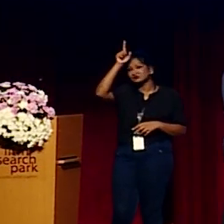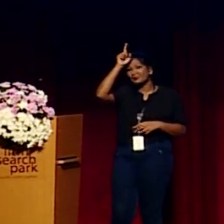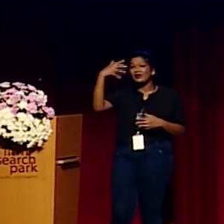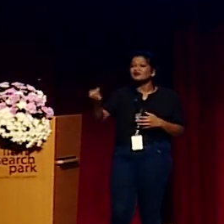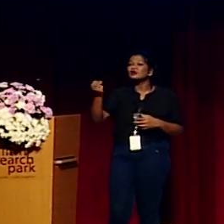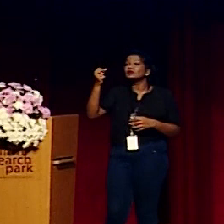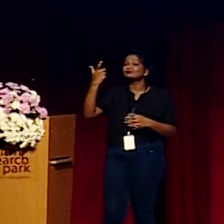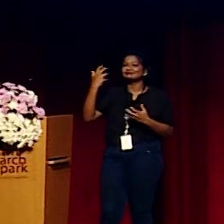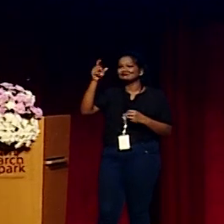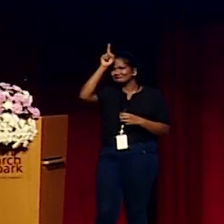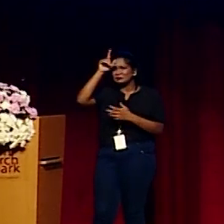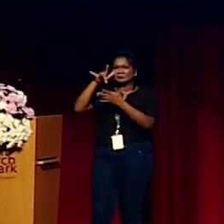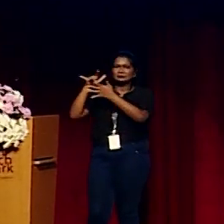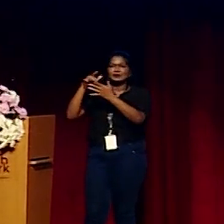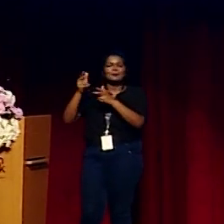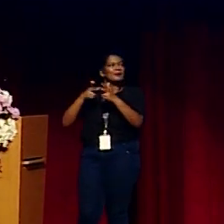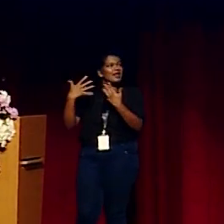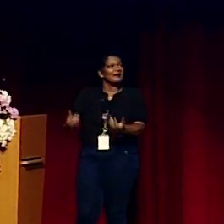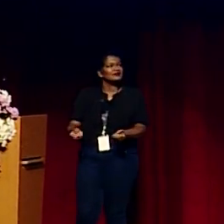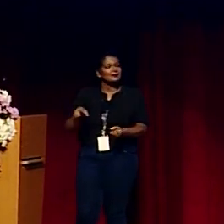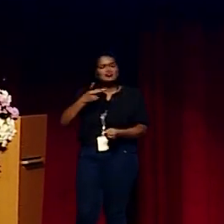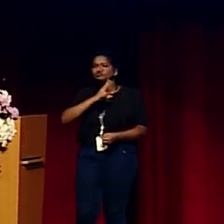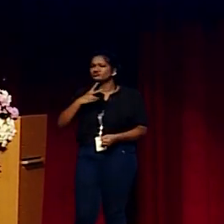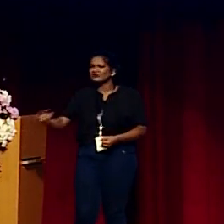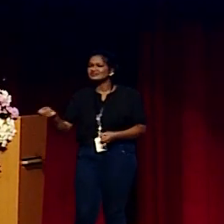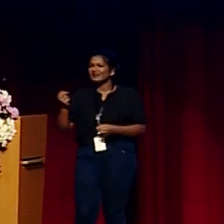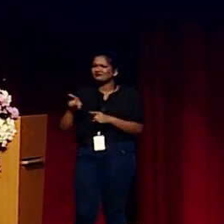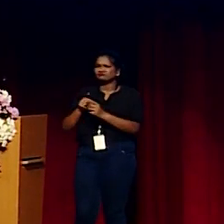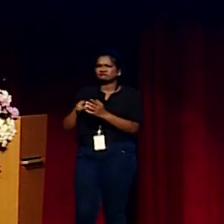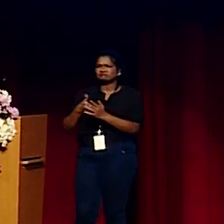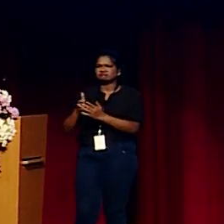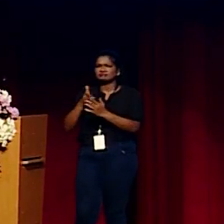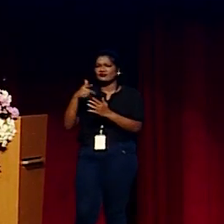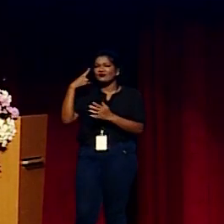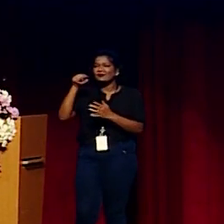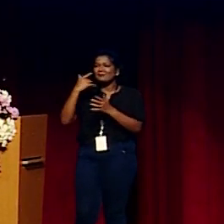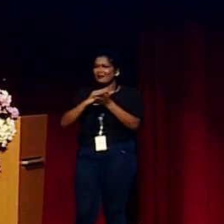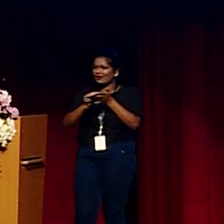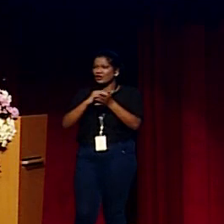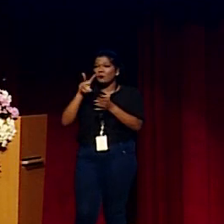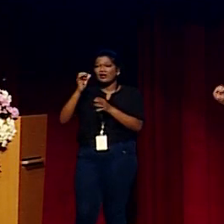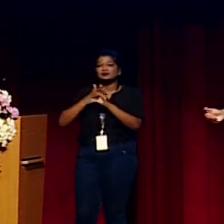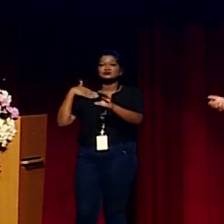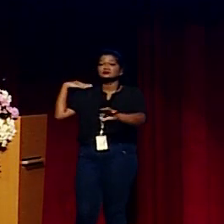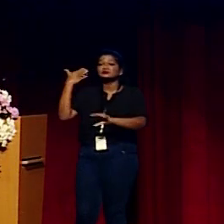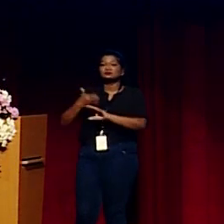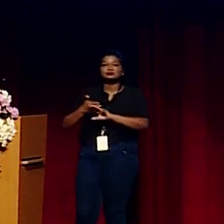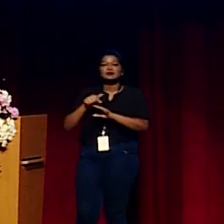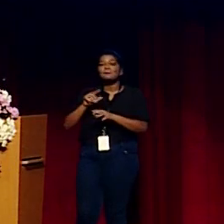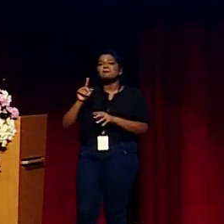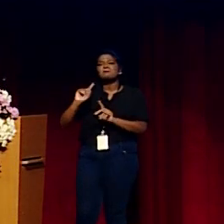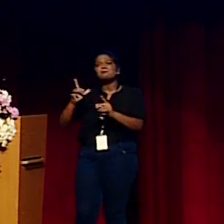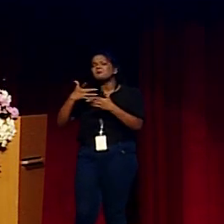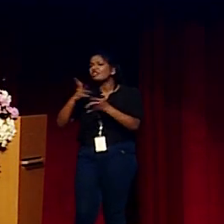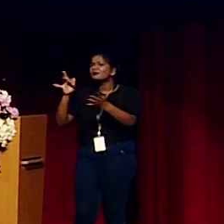some other European countries, Slovenia is another one, they're going a different direction with the Braille over the last 20 years or so. So in many